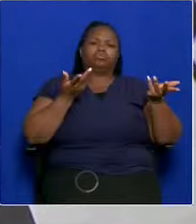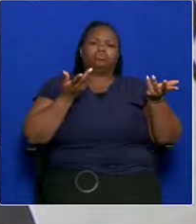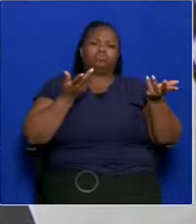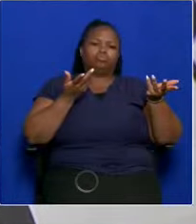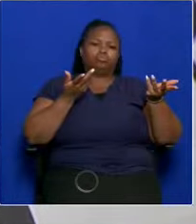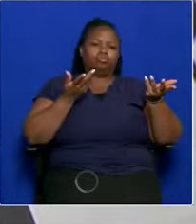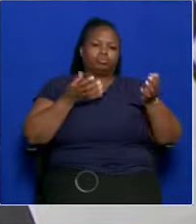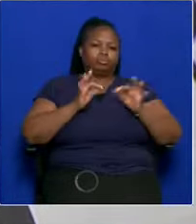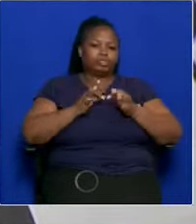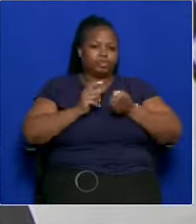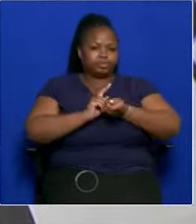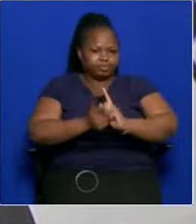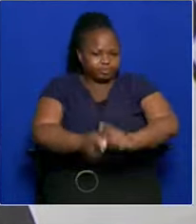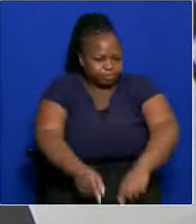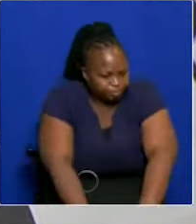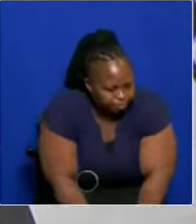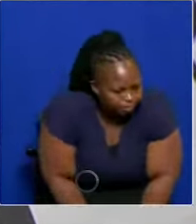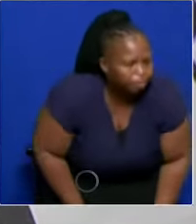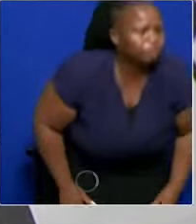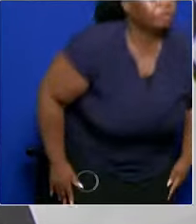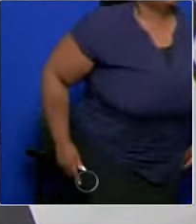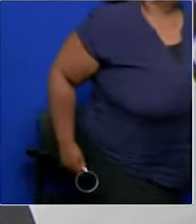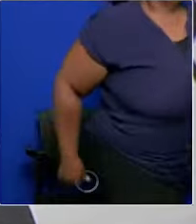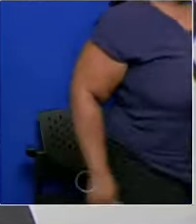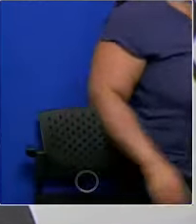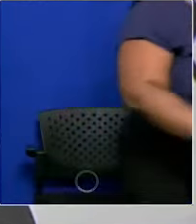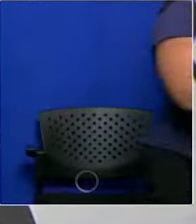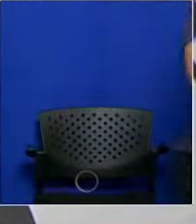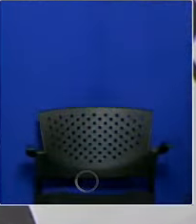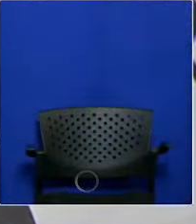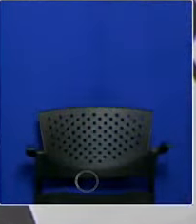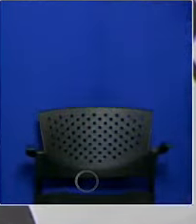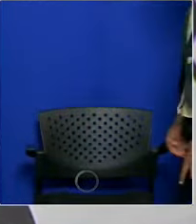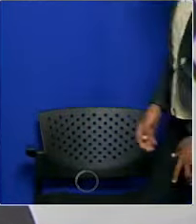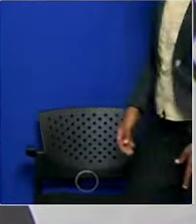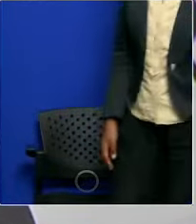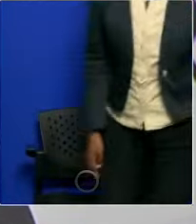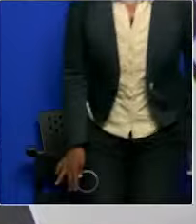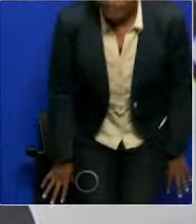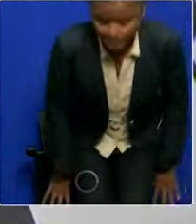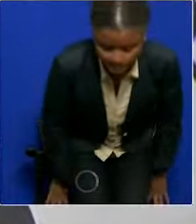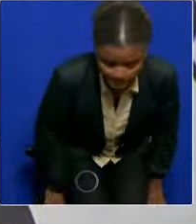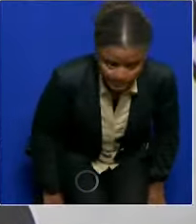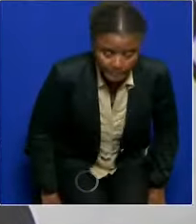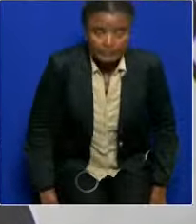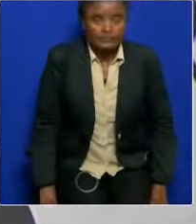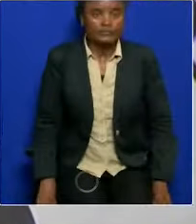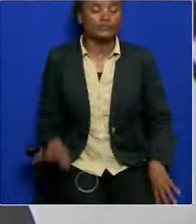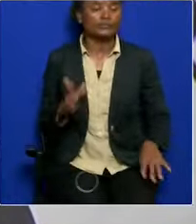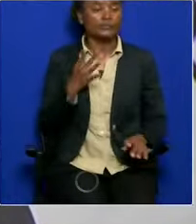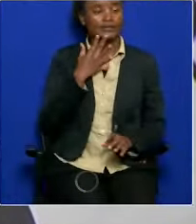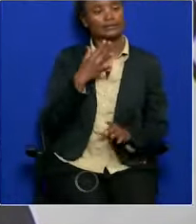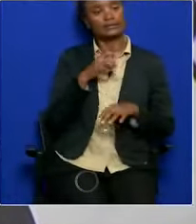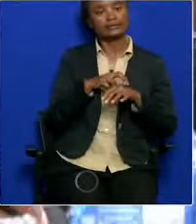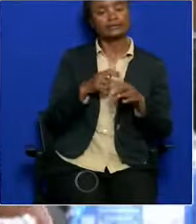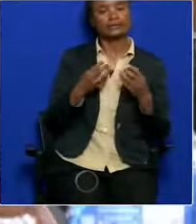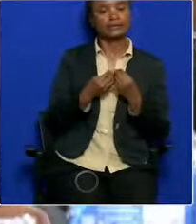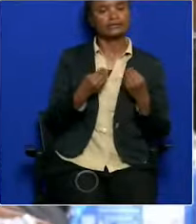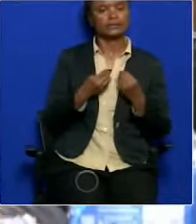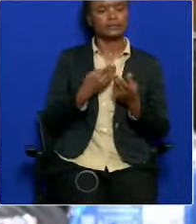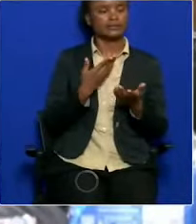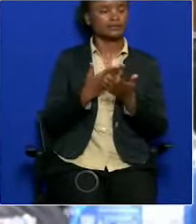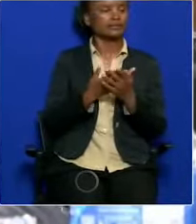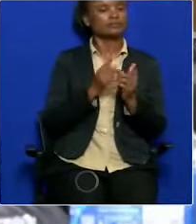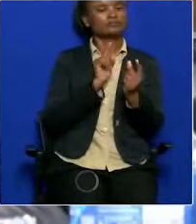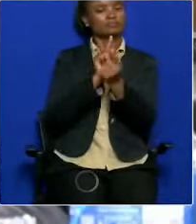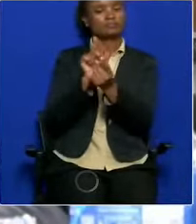when he's disparate, he knocks all the doors. So I can say. Yes, I'm not sure what is the